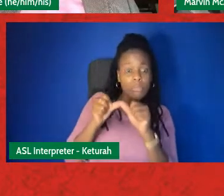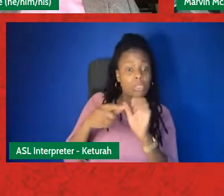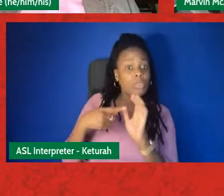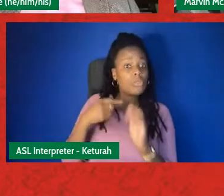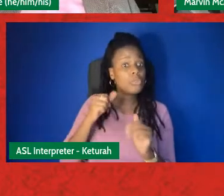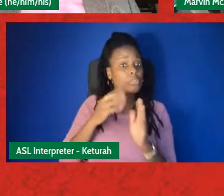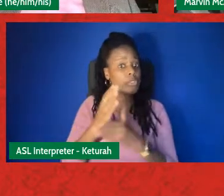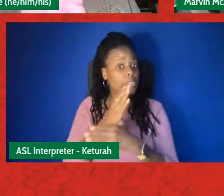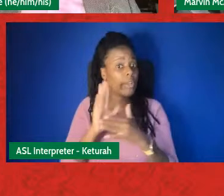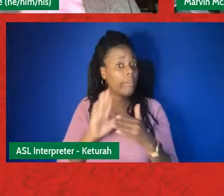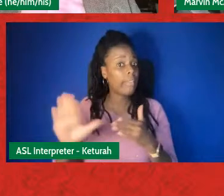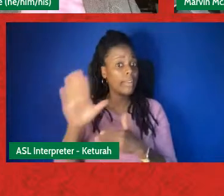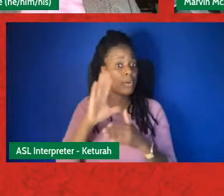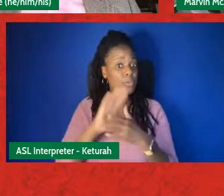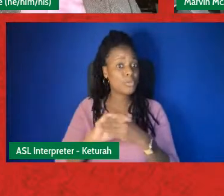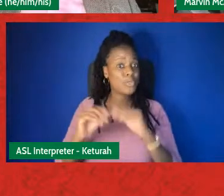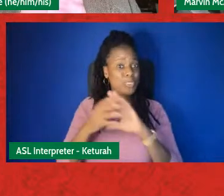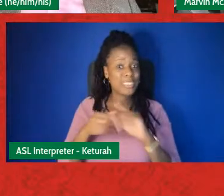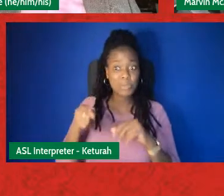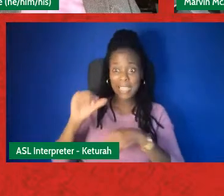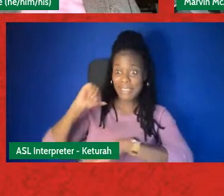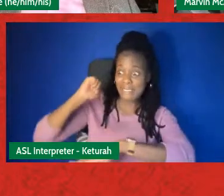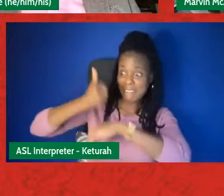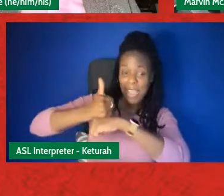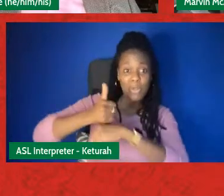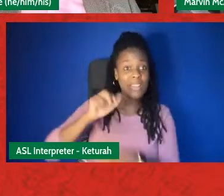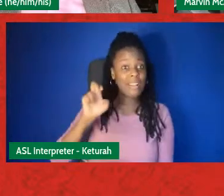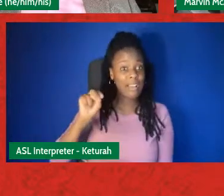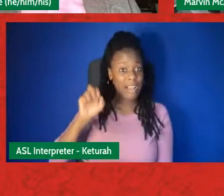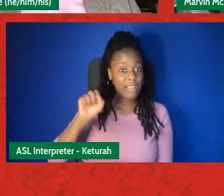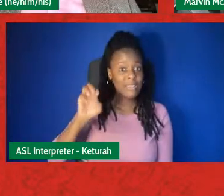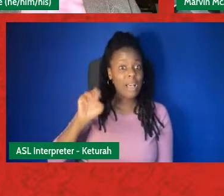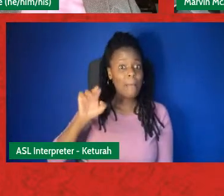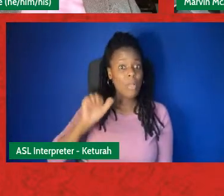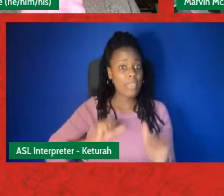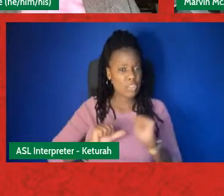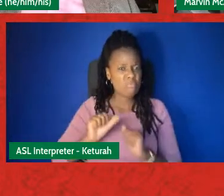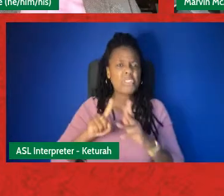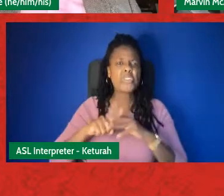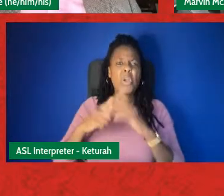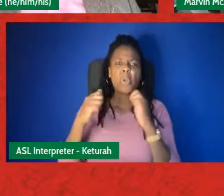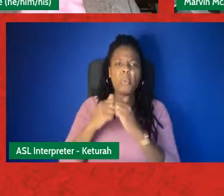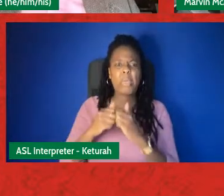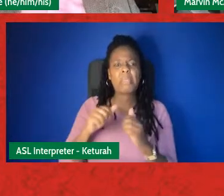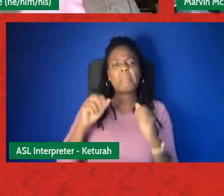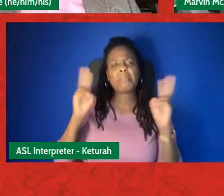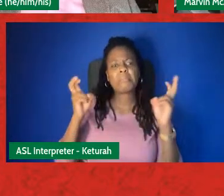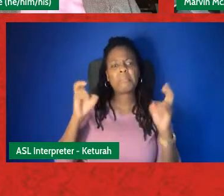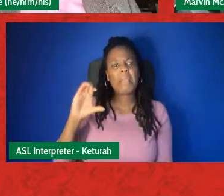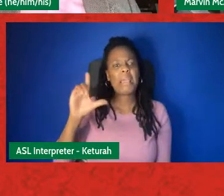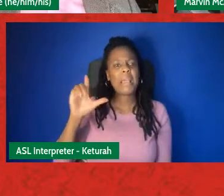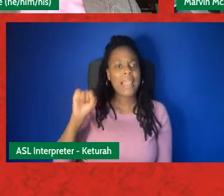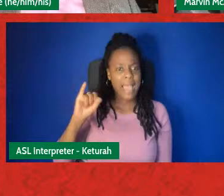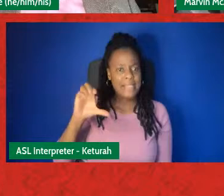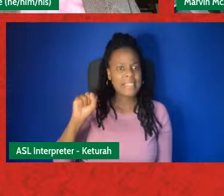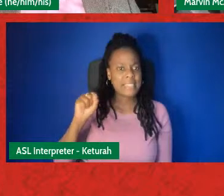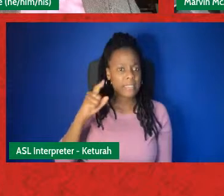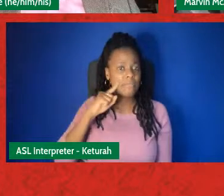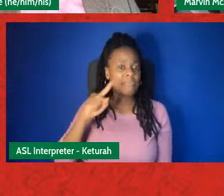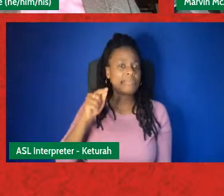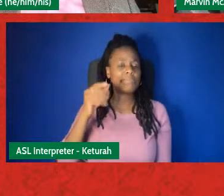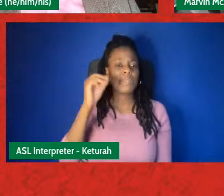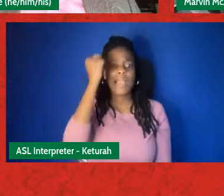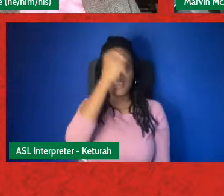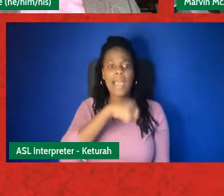when founding the Ensemble Theatre, he started doing the classics that we know, American classics, African American classics, but